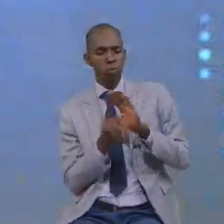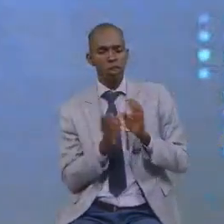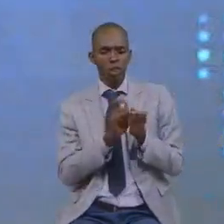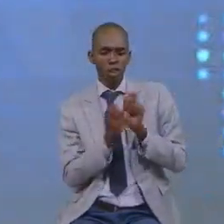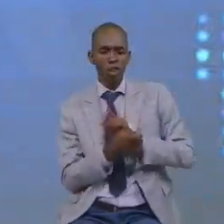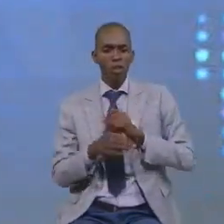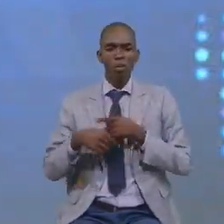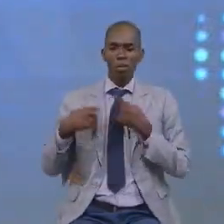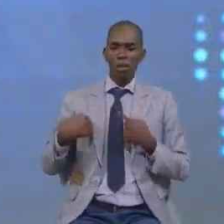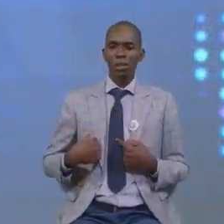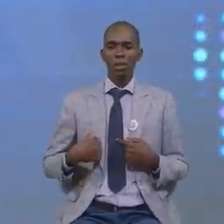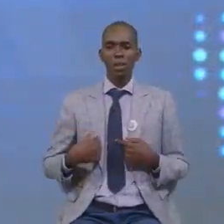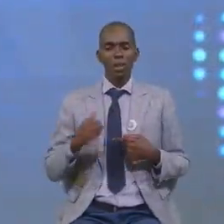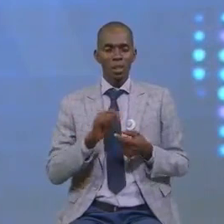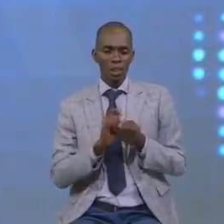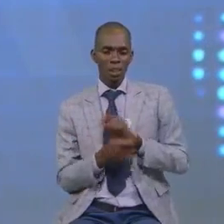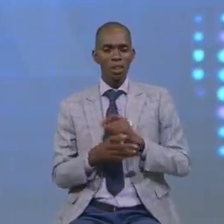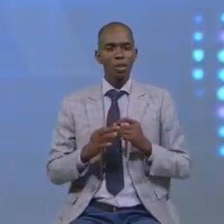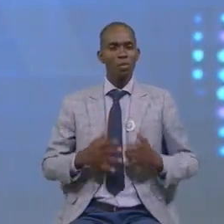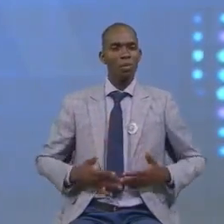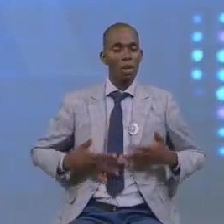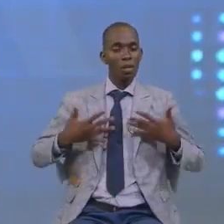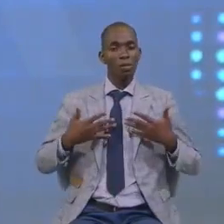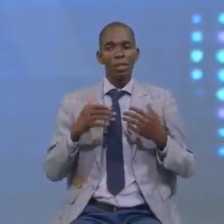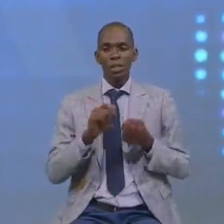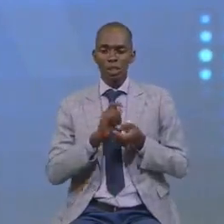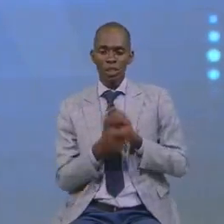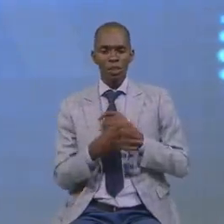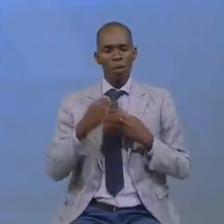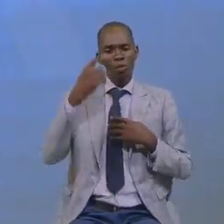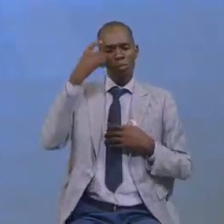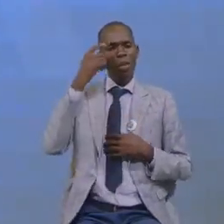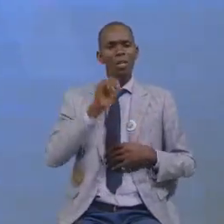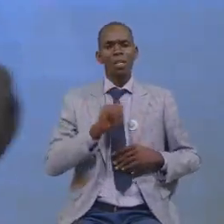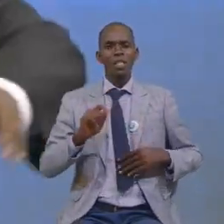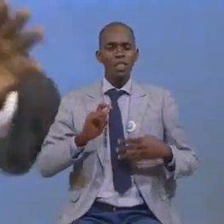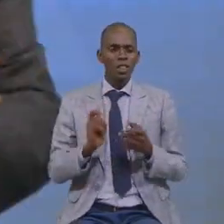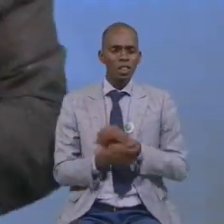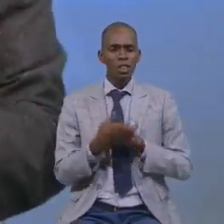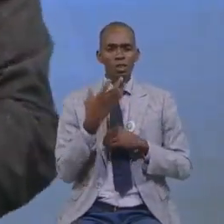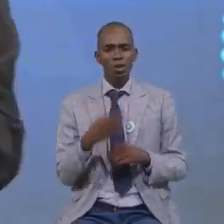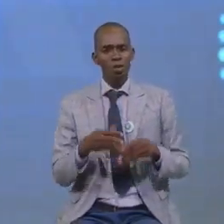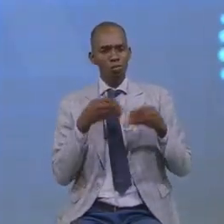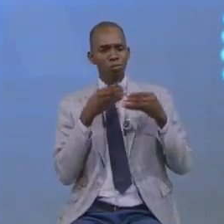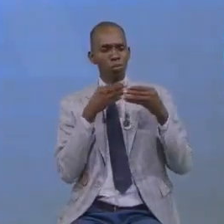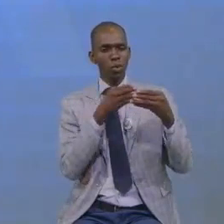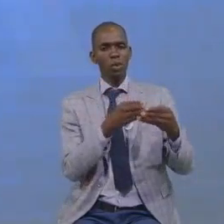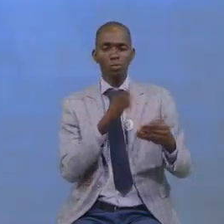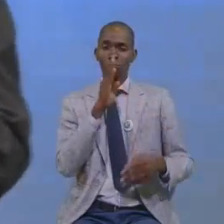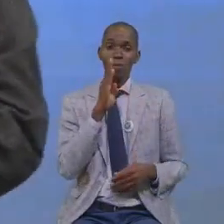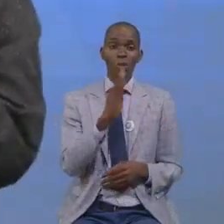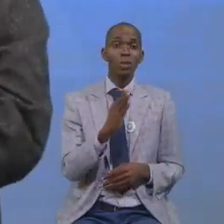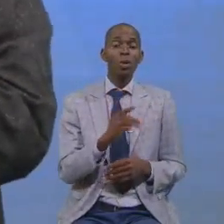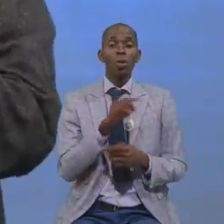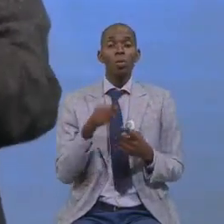heart, a change of life, a change of mind, a change of direction. When you ask for